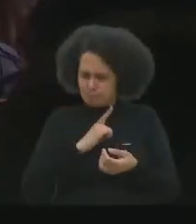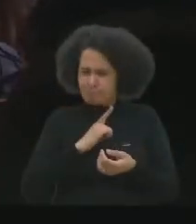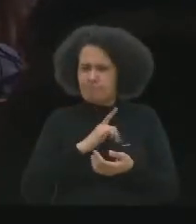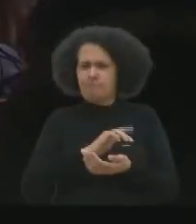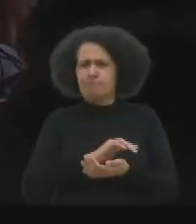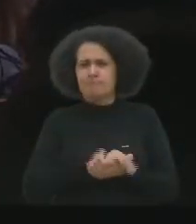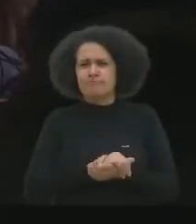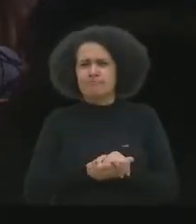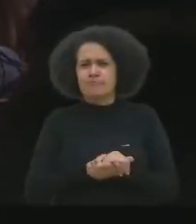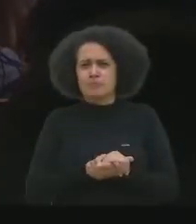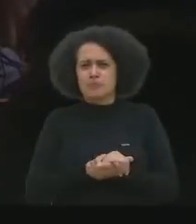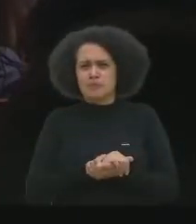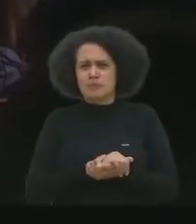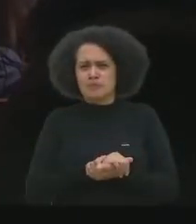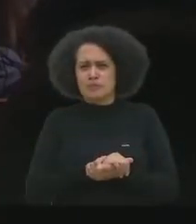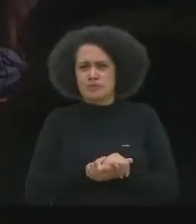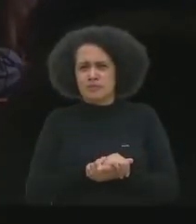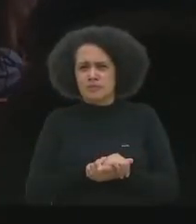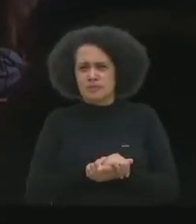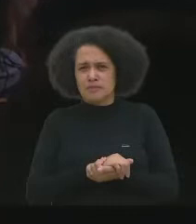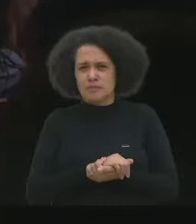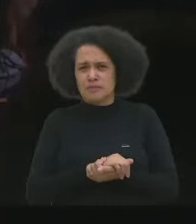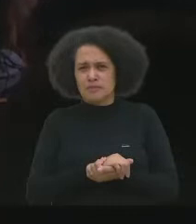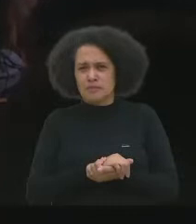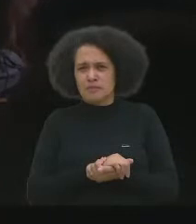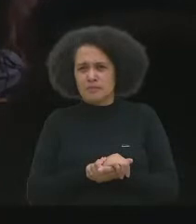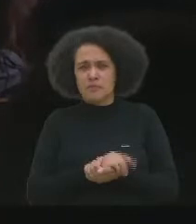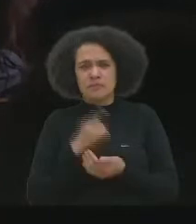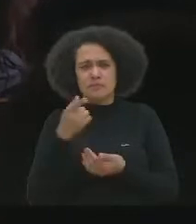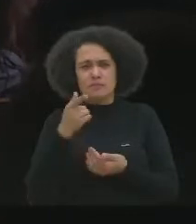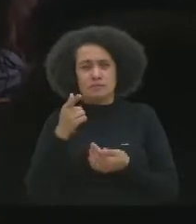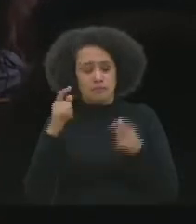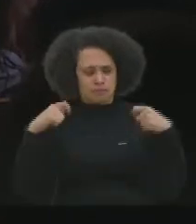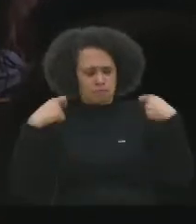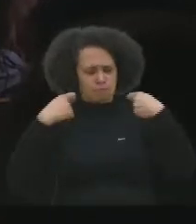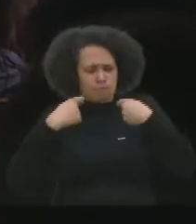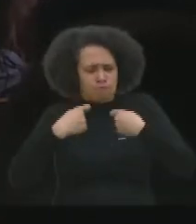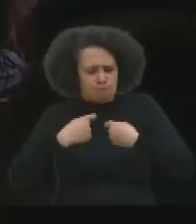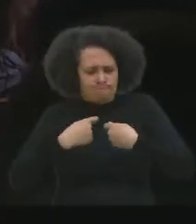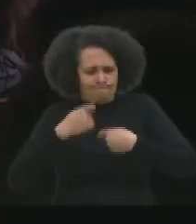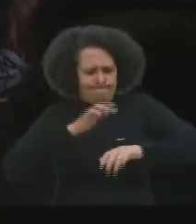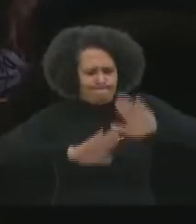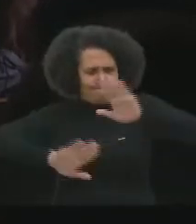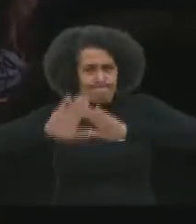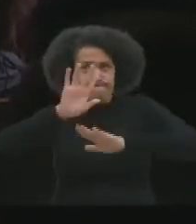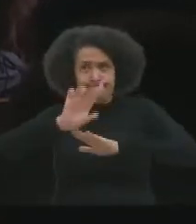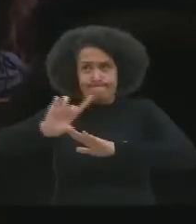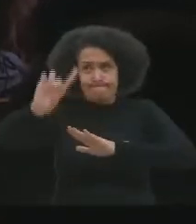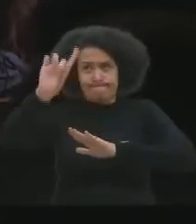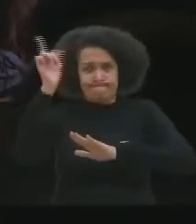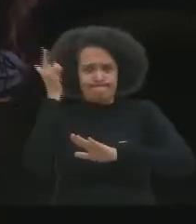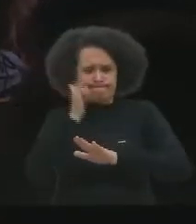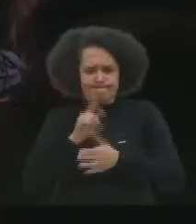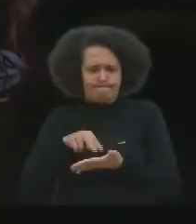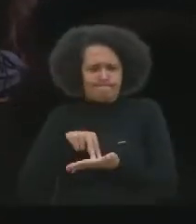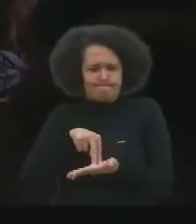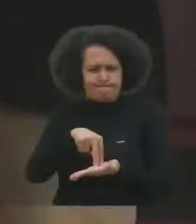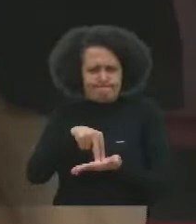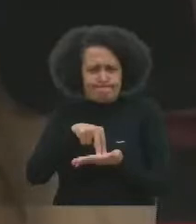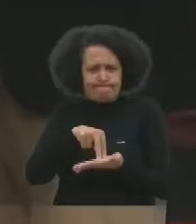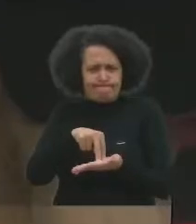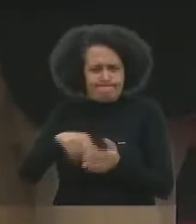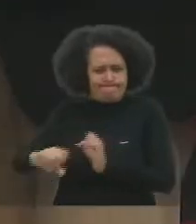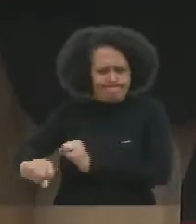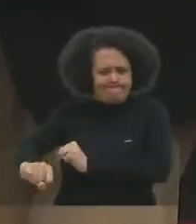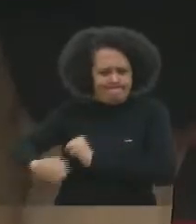stand firm against the tactics of the devil. E revestivos da armadura de Deus para que possais resistir às insídias de Satanás.